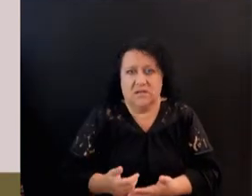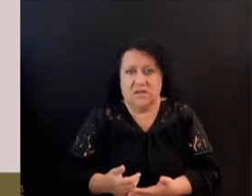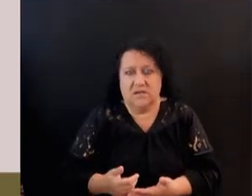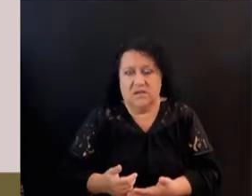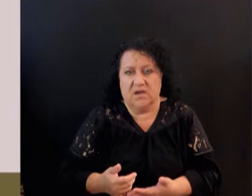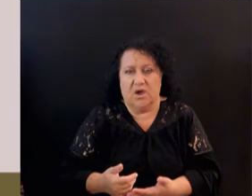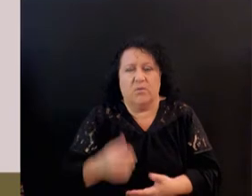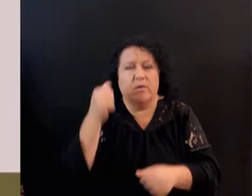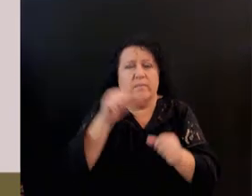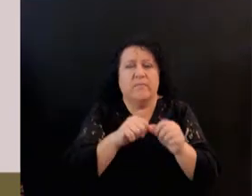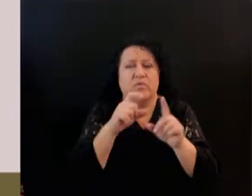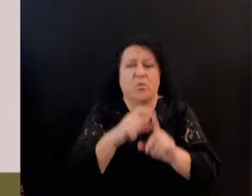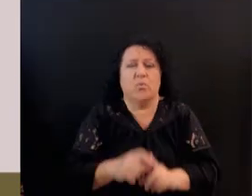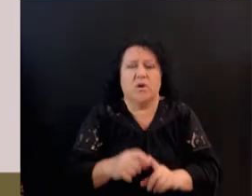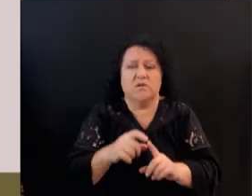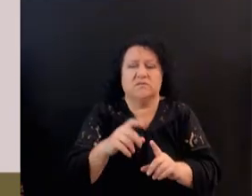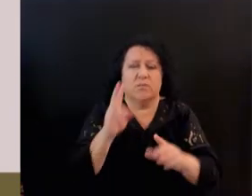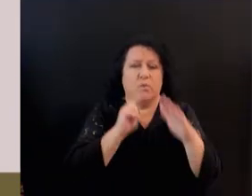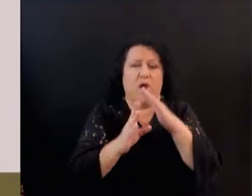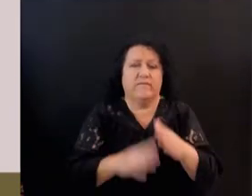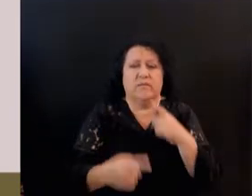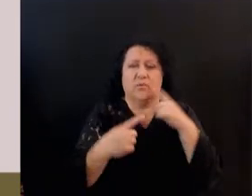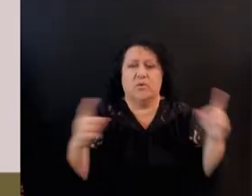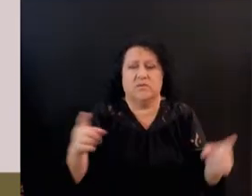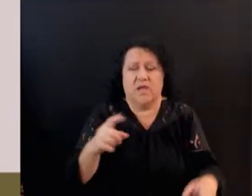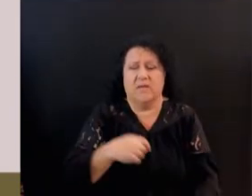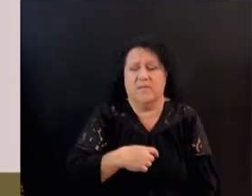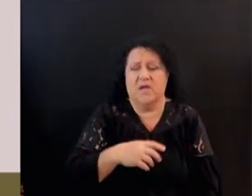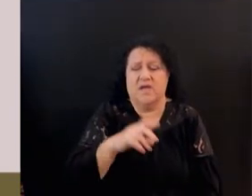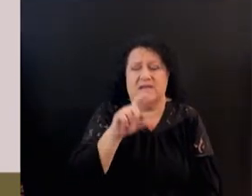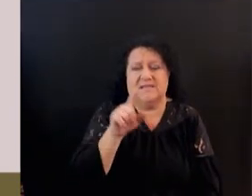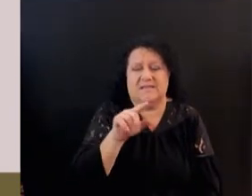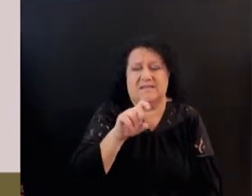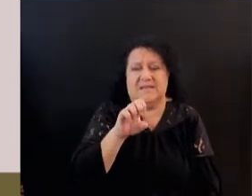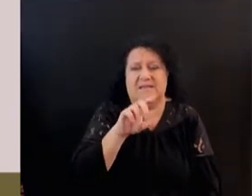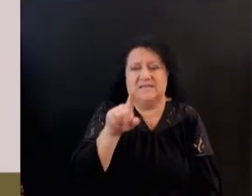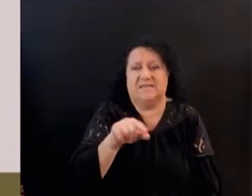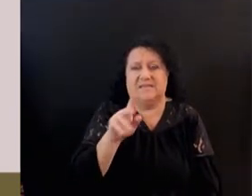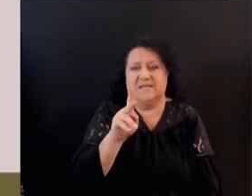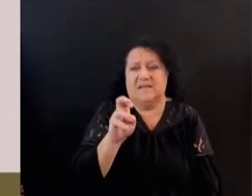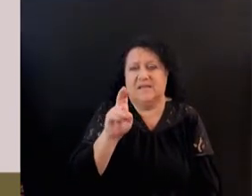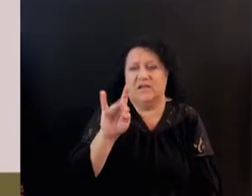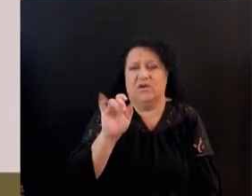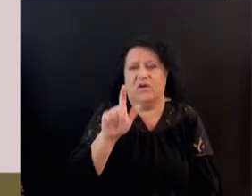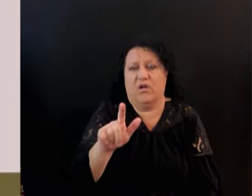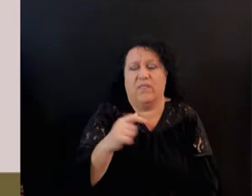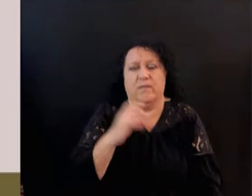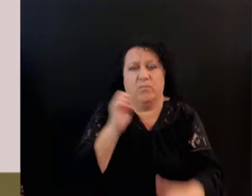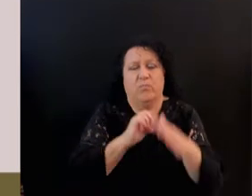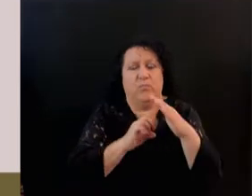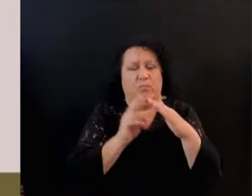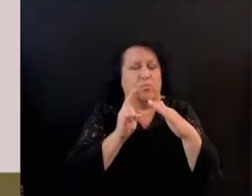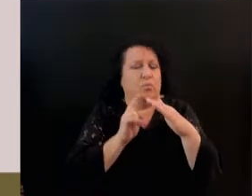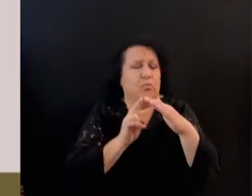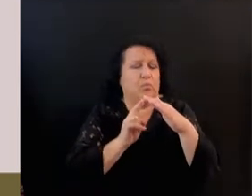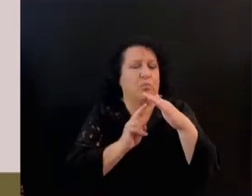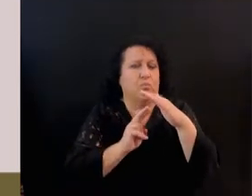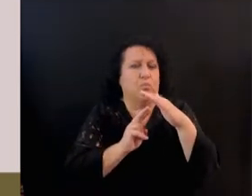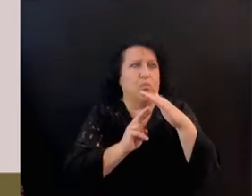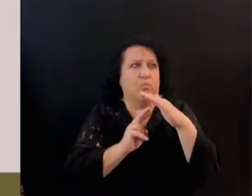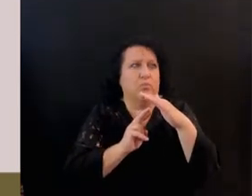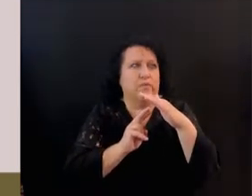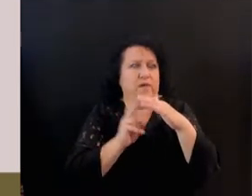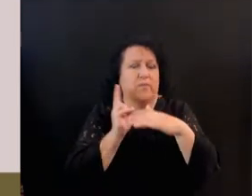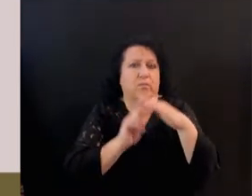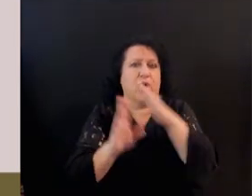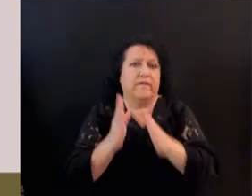the prophet. Remember what Ezekiel, God had said through him. Now Jesus says, centuries later, he says, I am the good shepherd. This